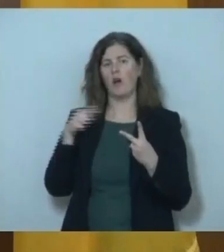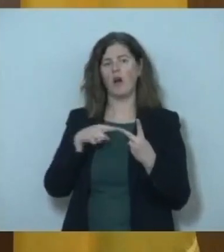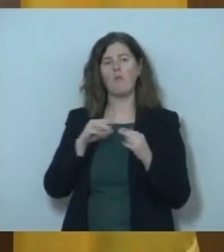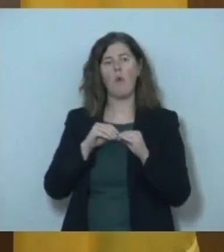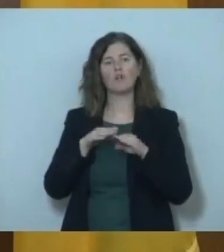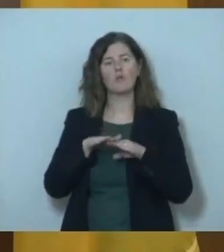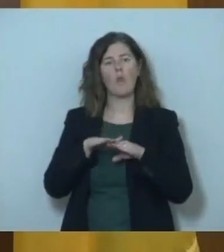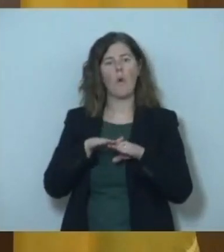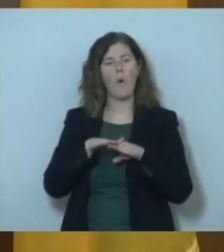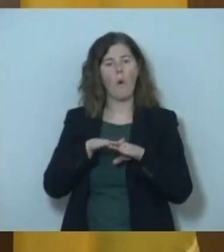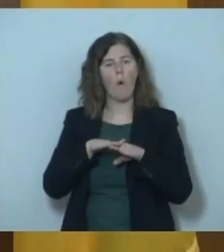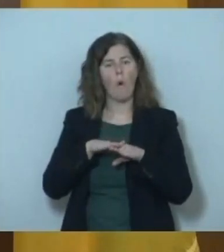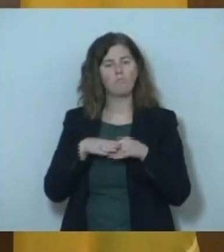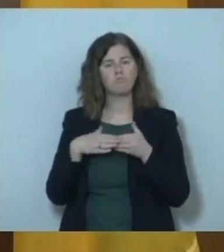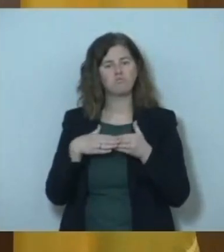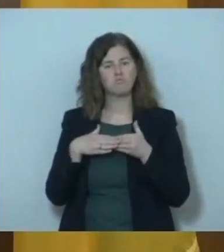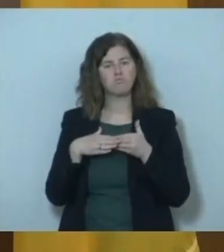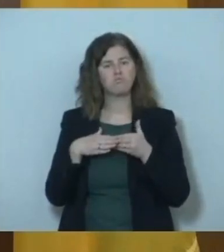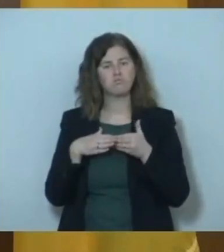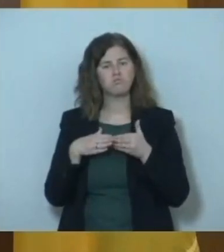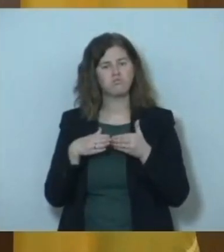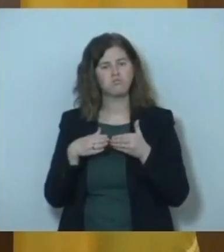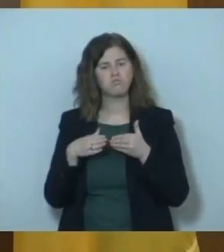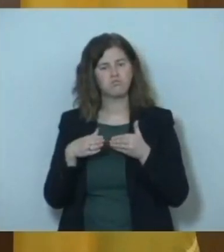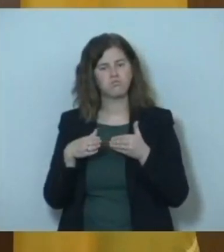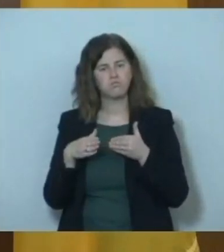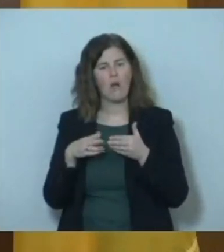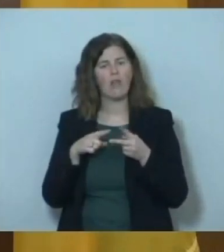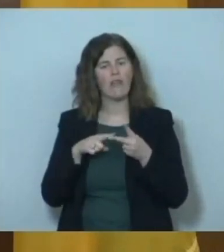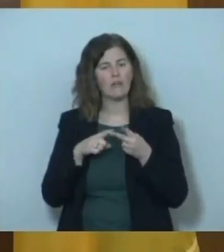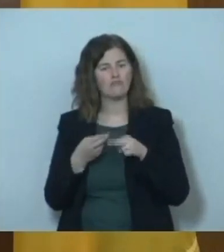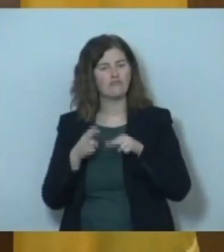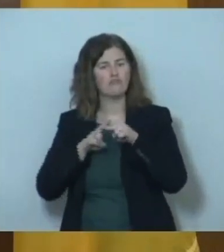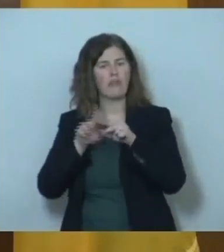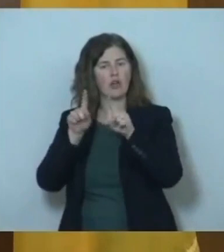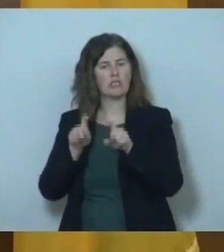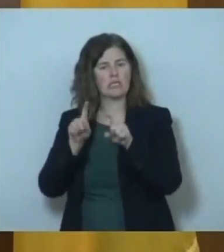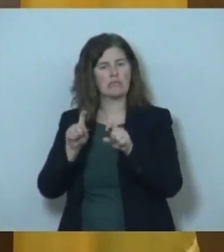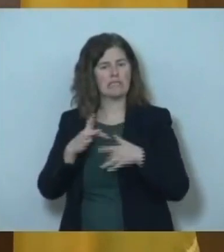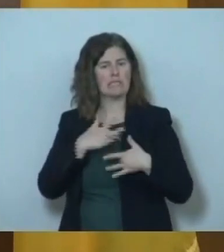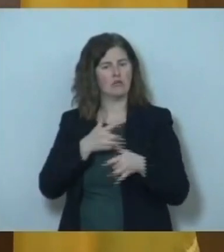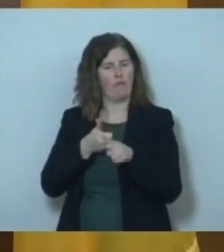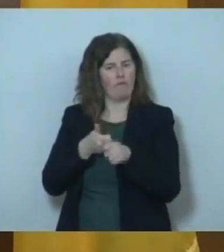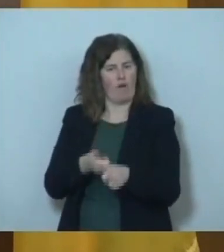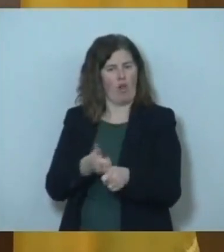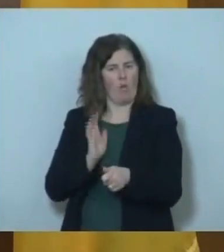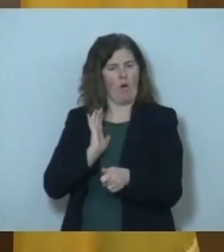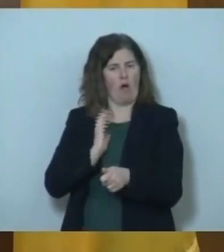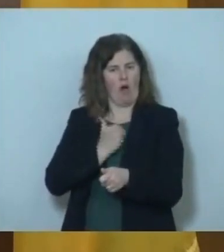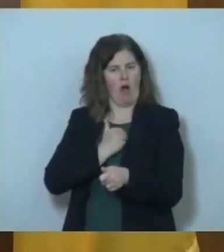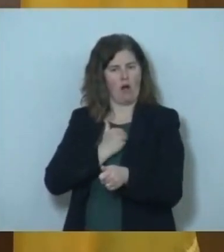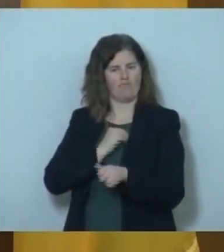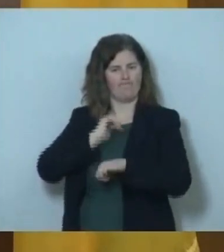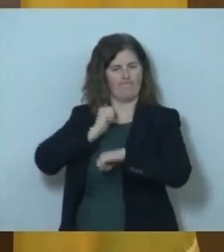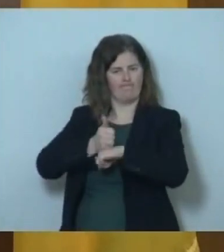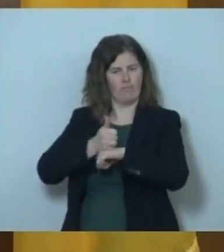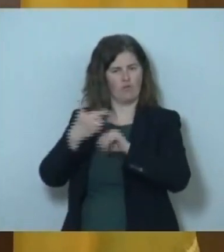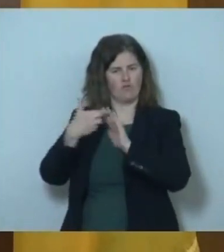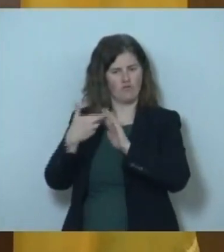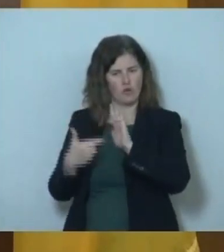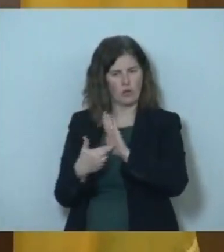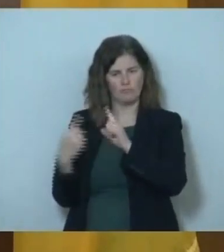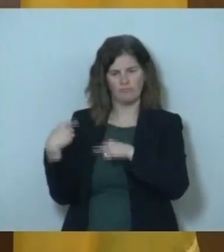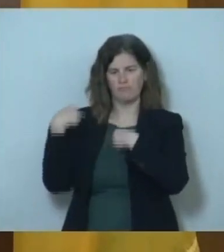slower kind of reopening and has enhanced their testing. So they're following the kind of protocols that New Mexico has